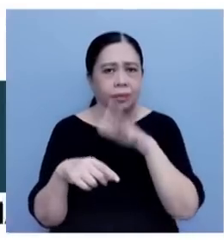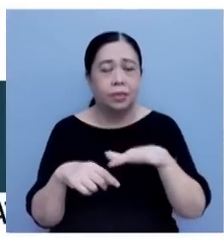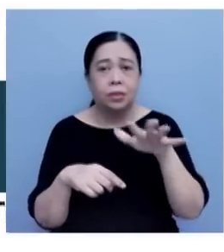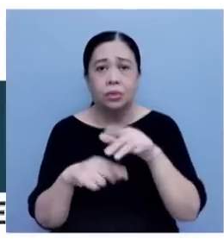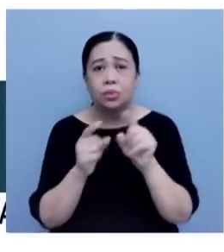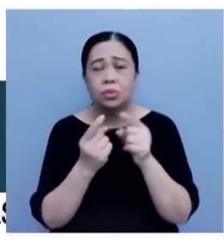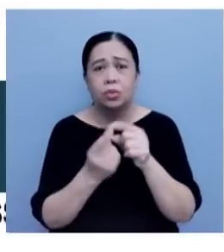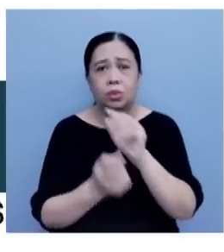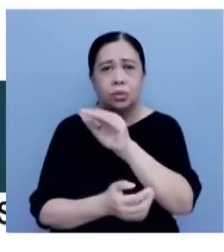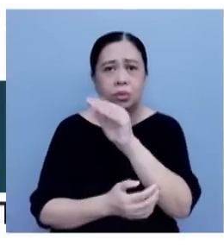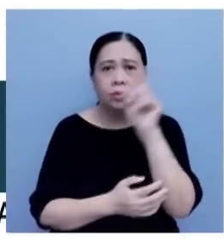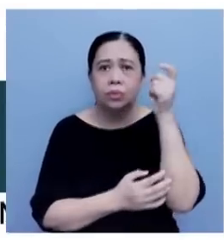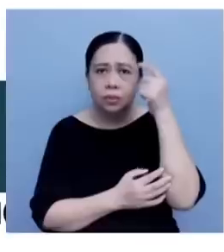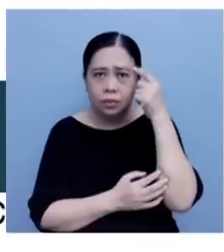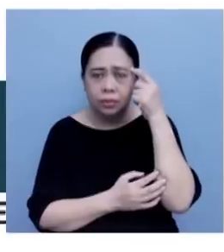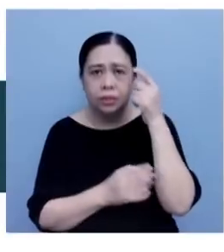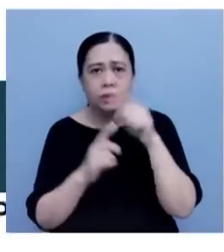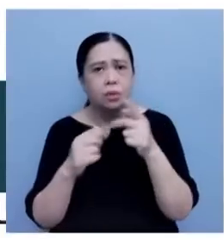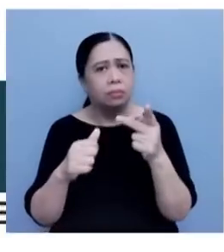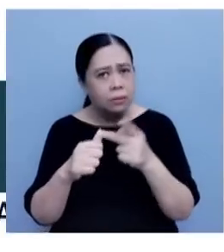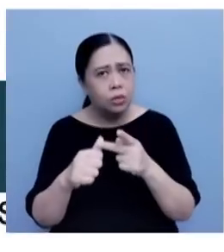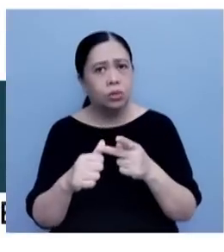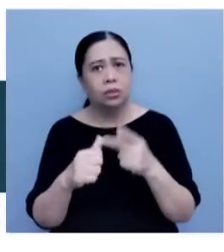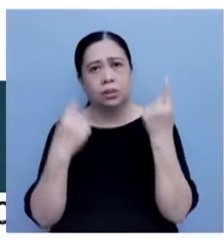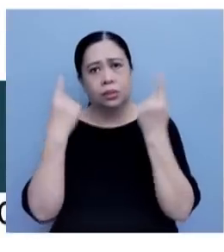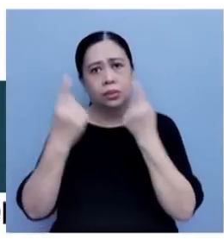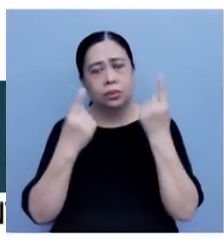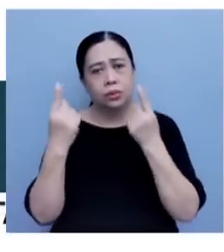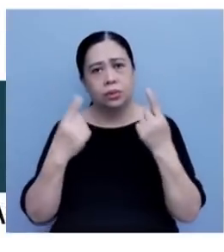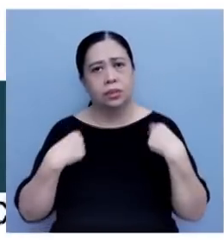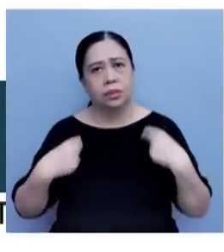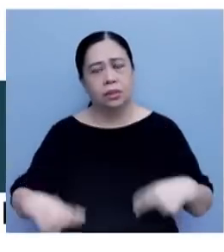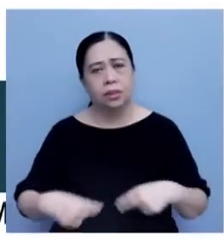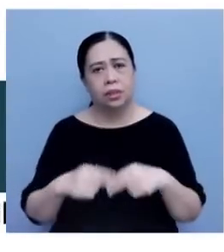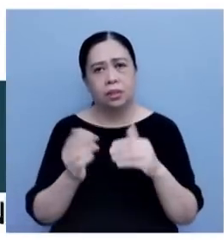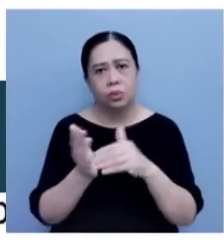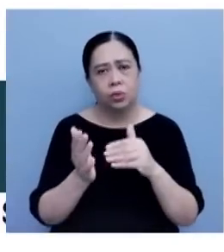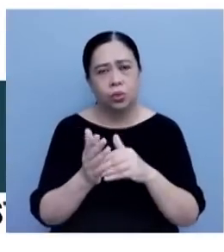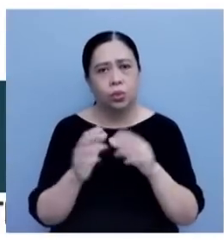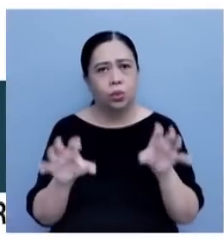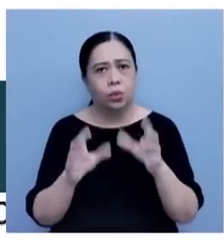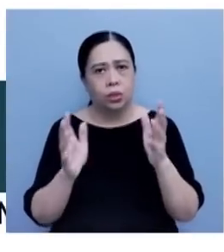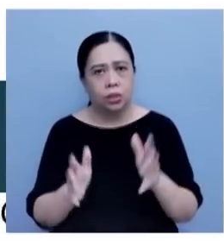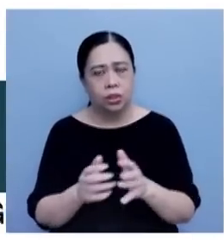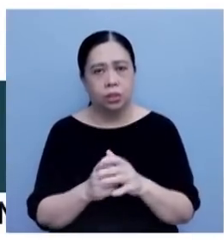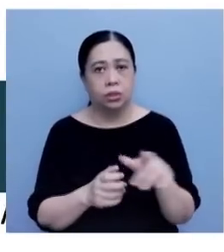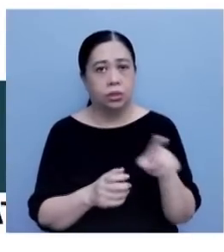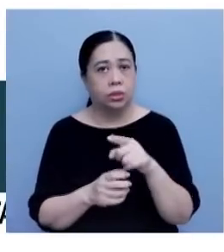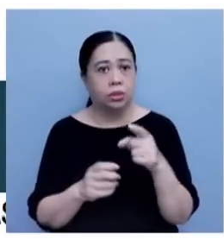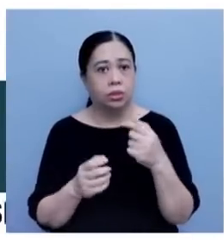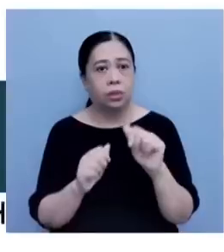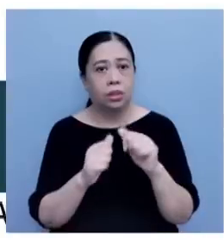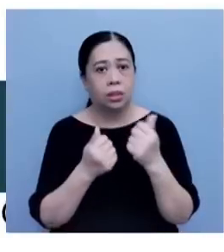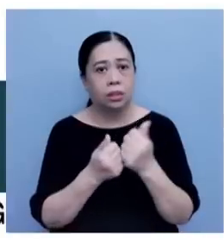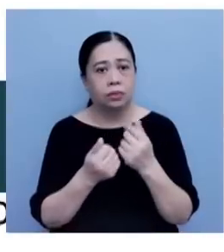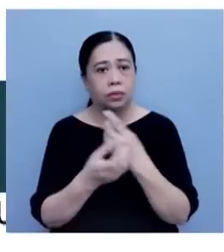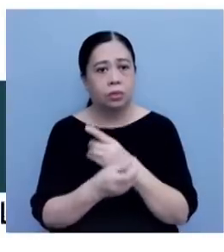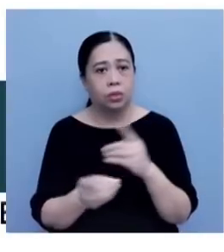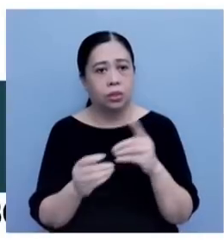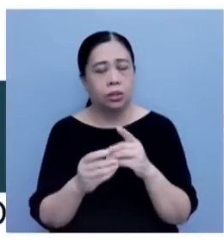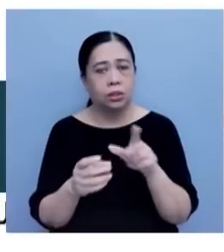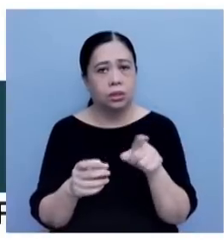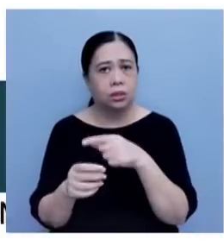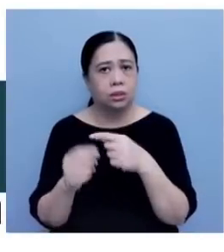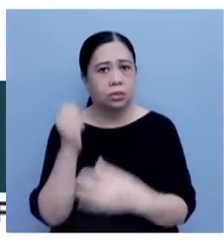calls on government to prioritize the welfare of health workers. As for the Alliance for Democracy, it warns the marginalized